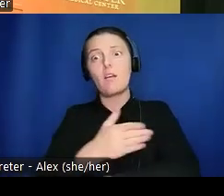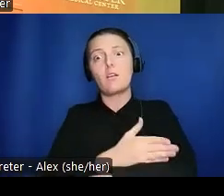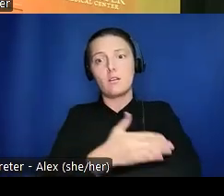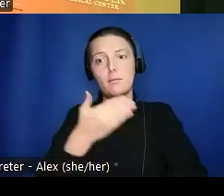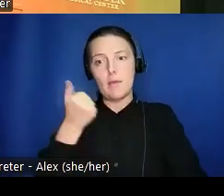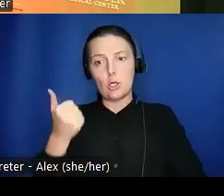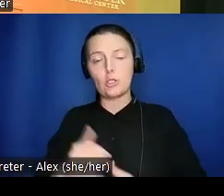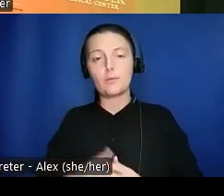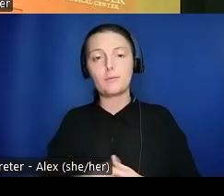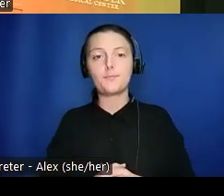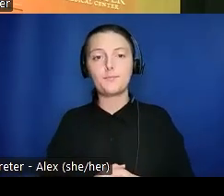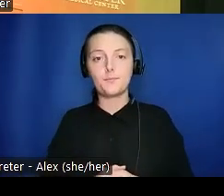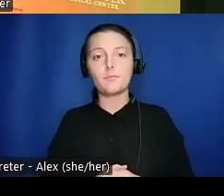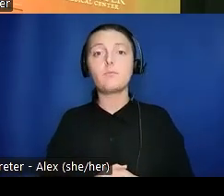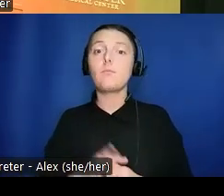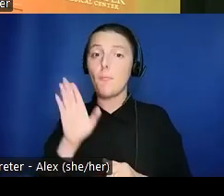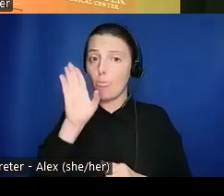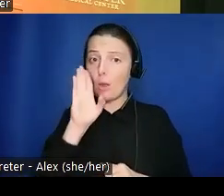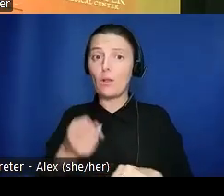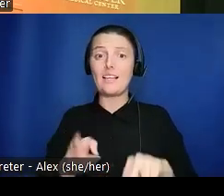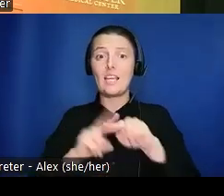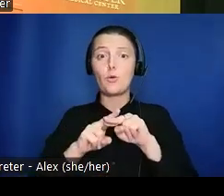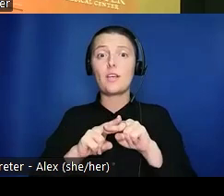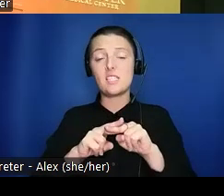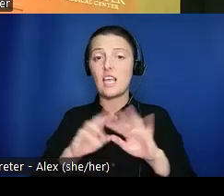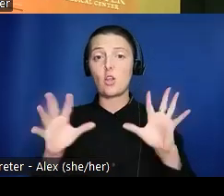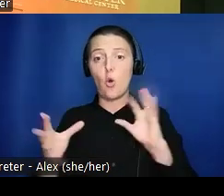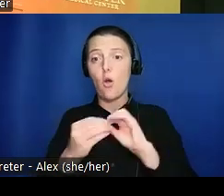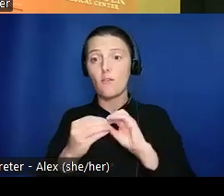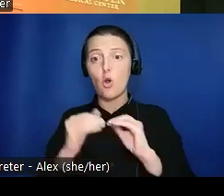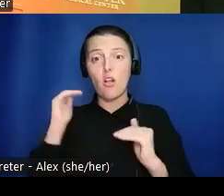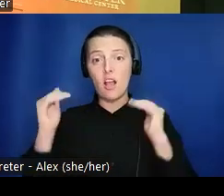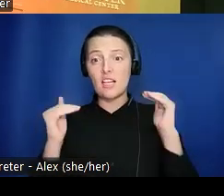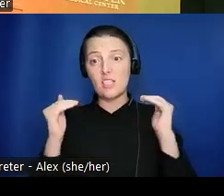bed by doing this from 56 to 63 beds.